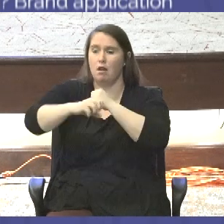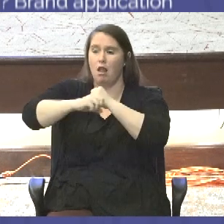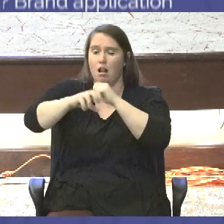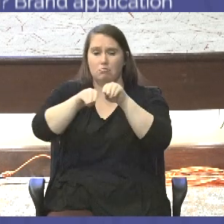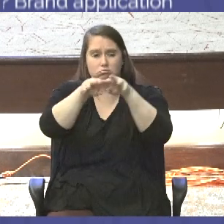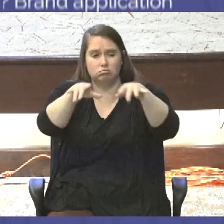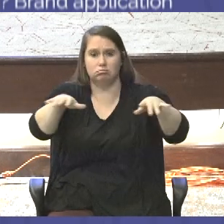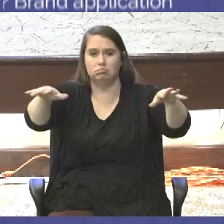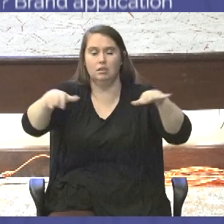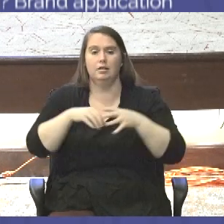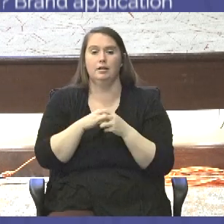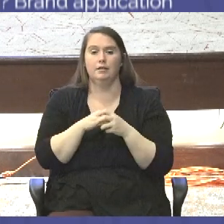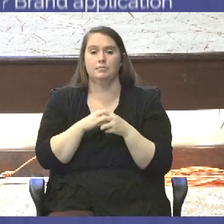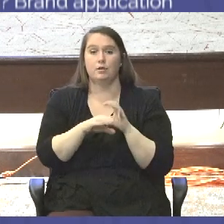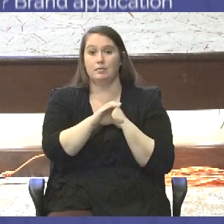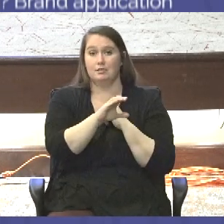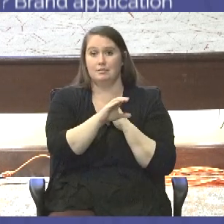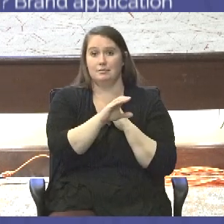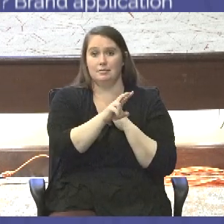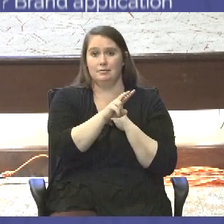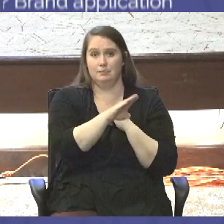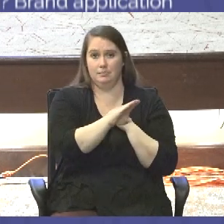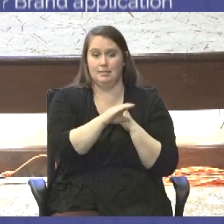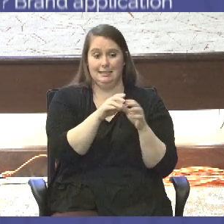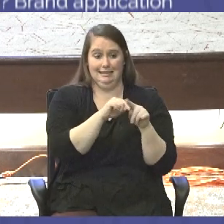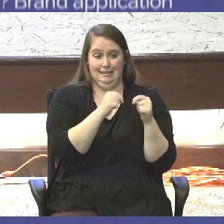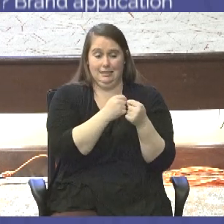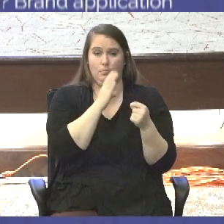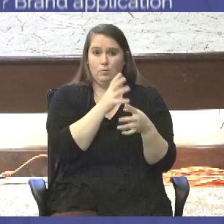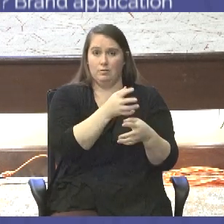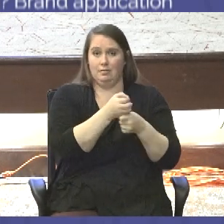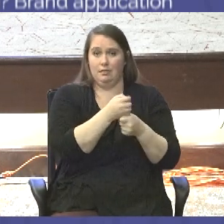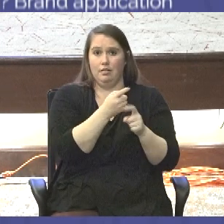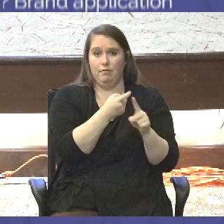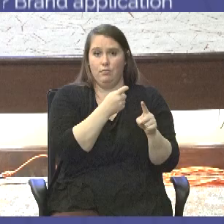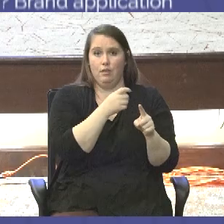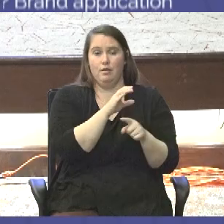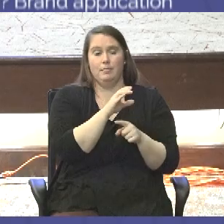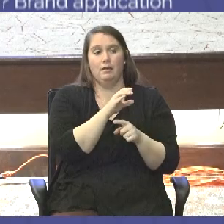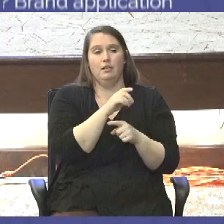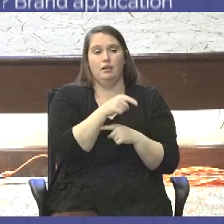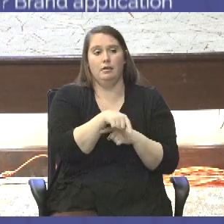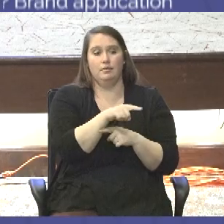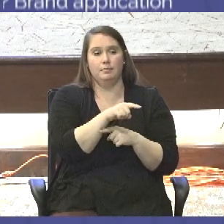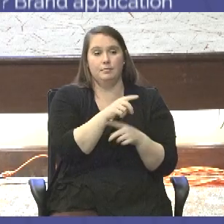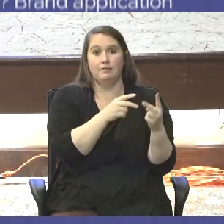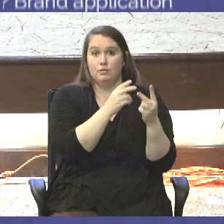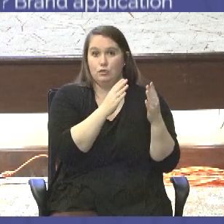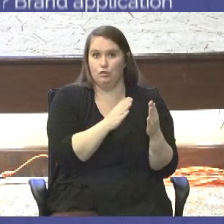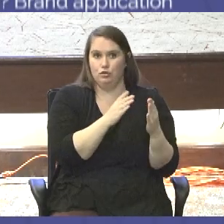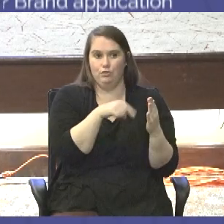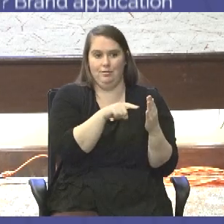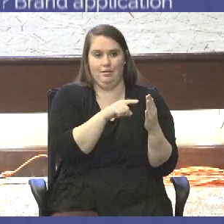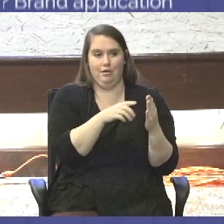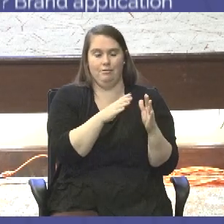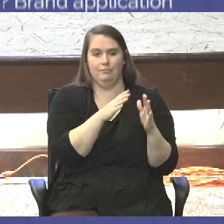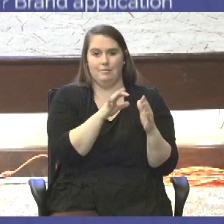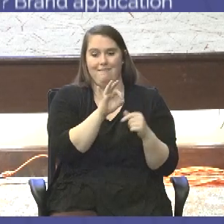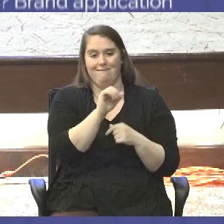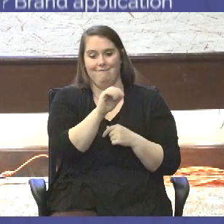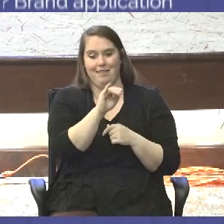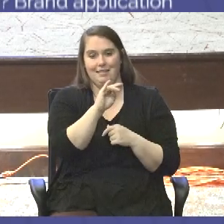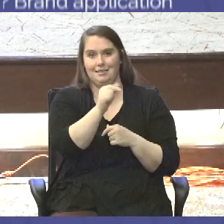CVB team will be receiving a written identity for the Waco CVB and visitor-facing brand, as well as